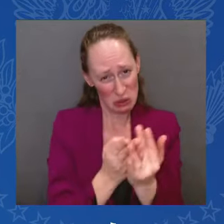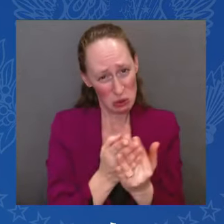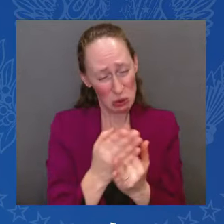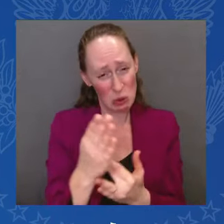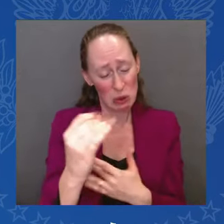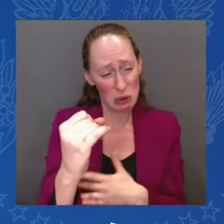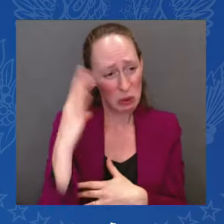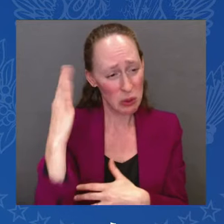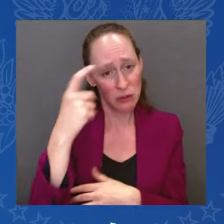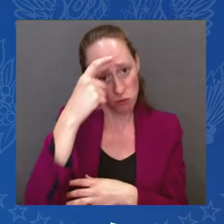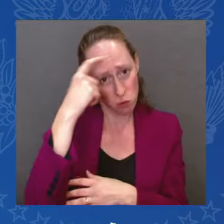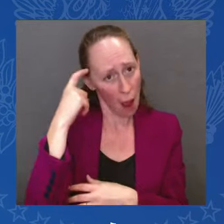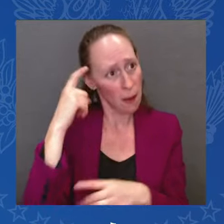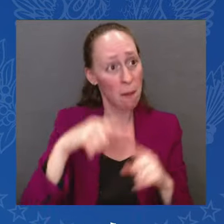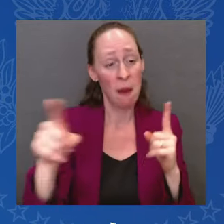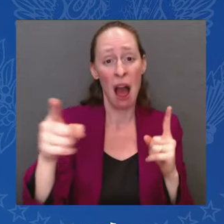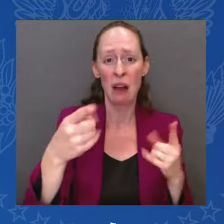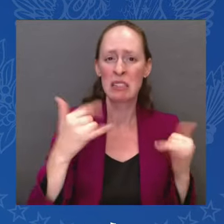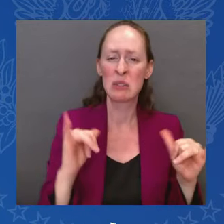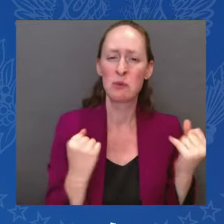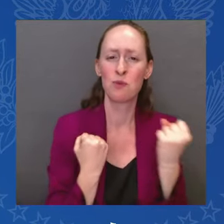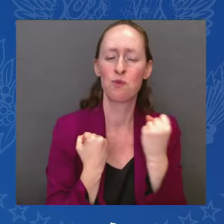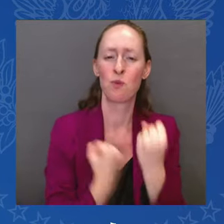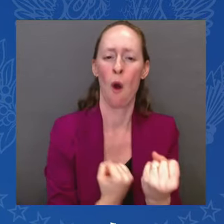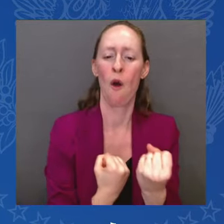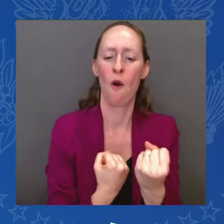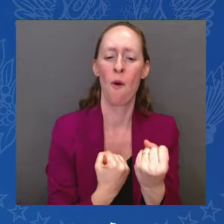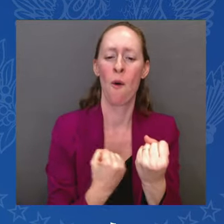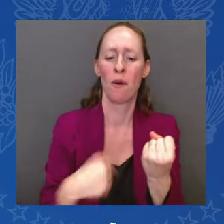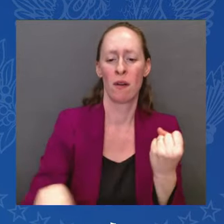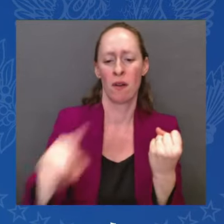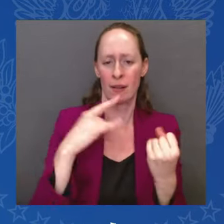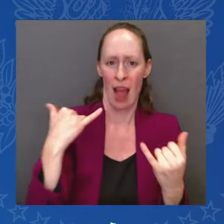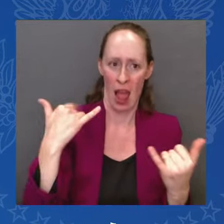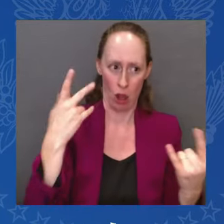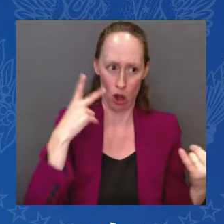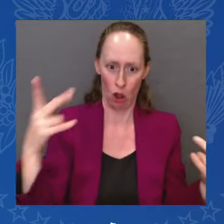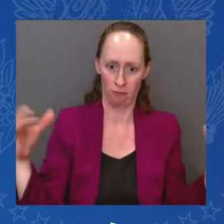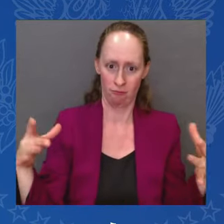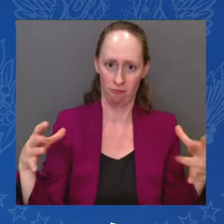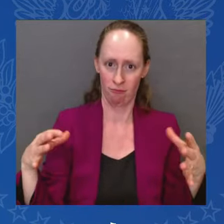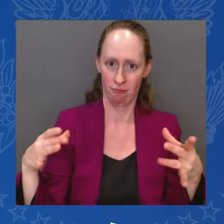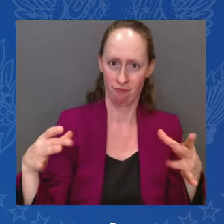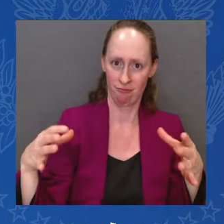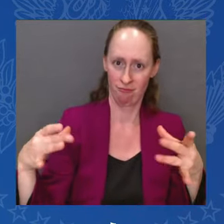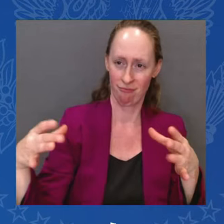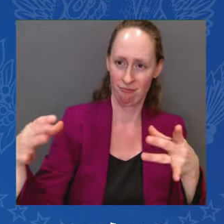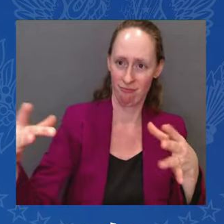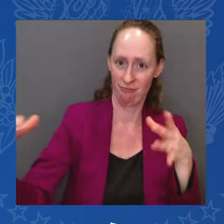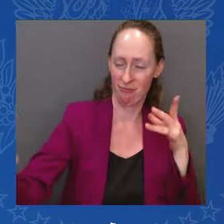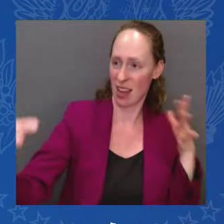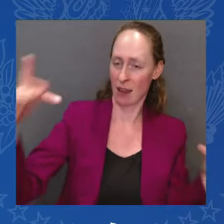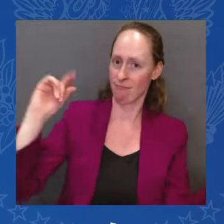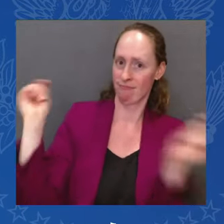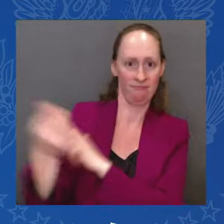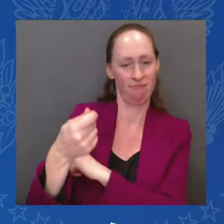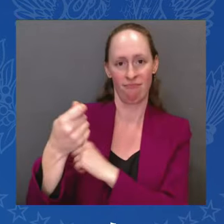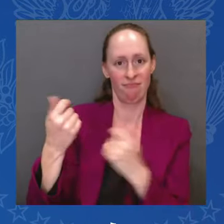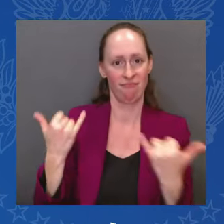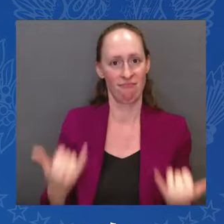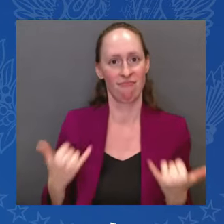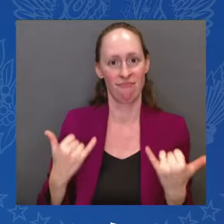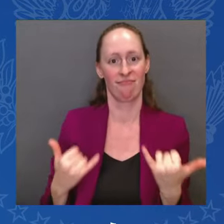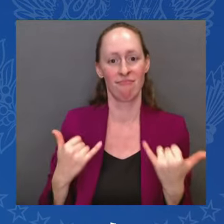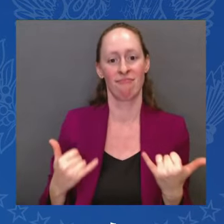ones, you're building a movement that endures. Above all, you'll never give up on the one thing we